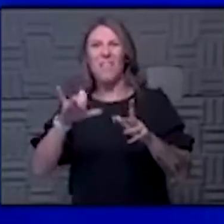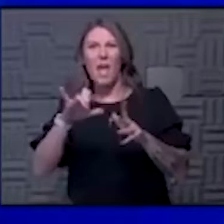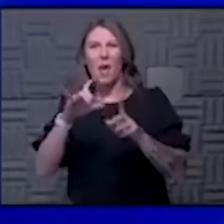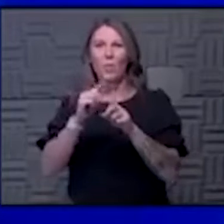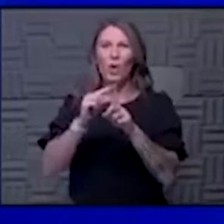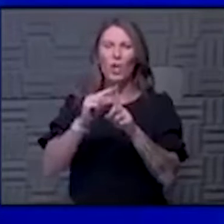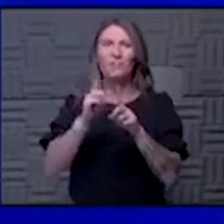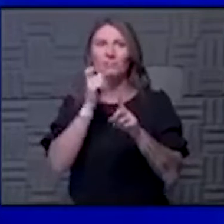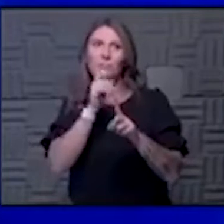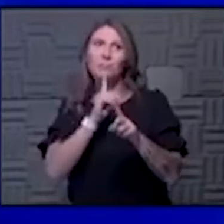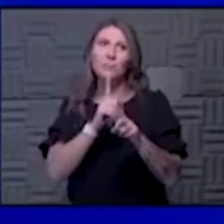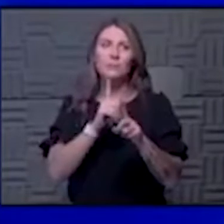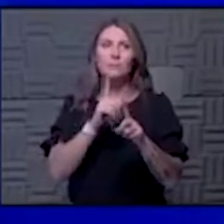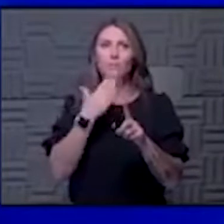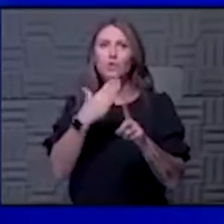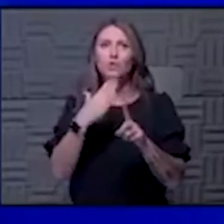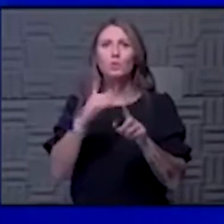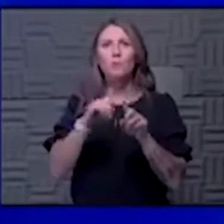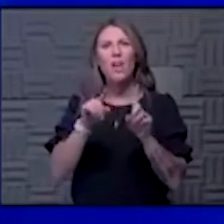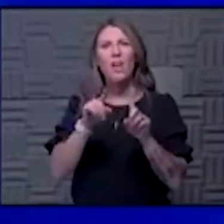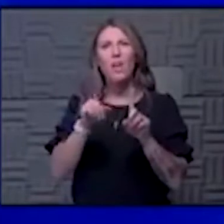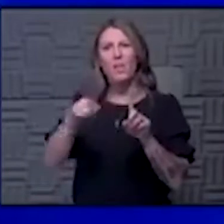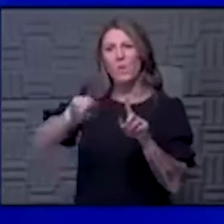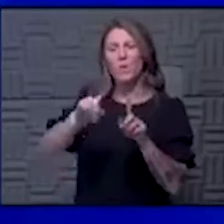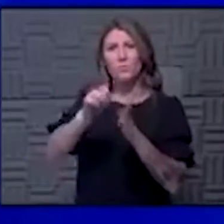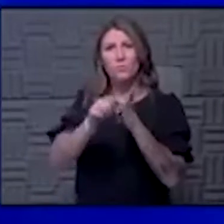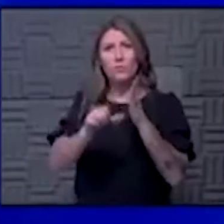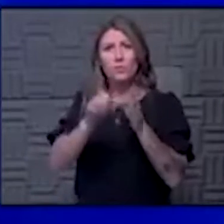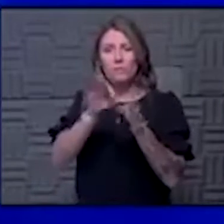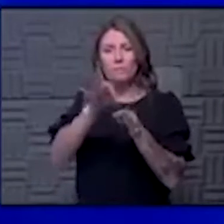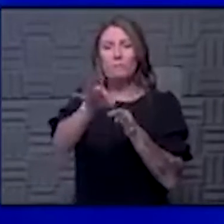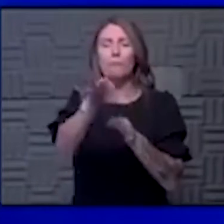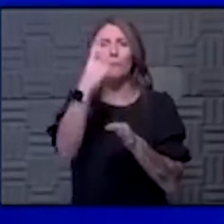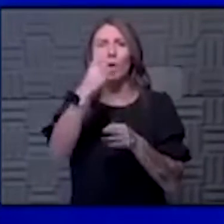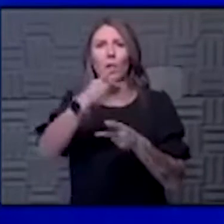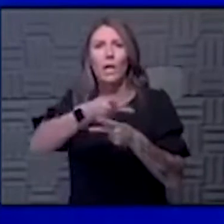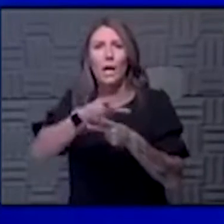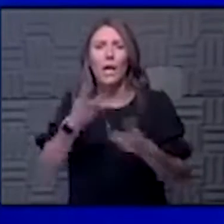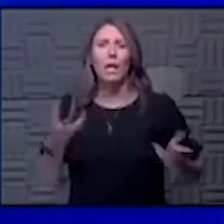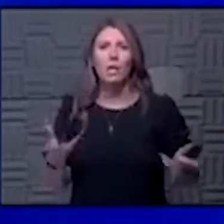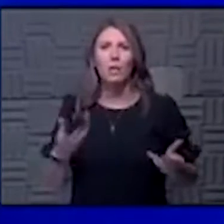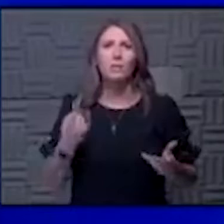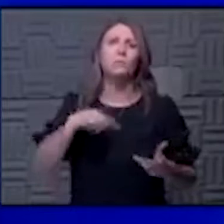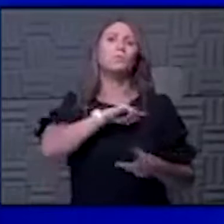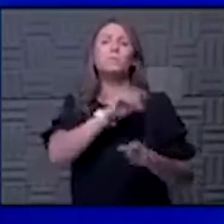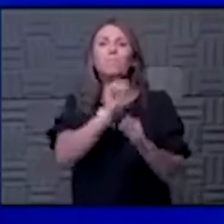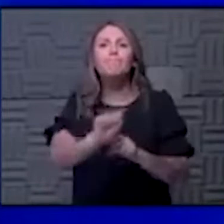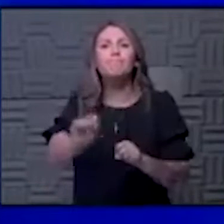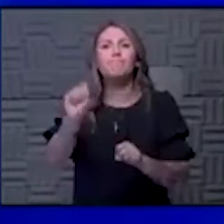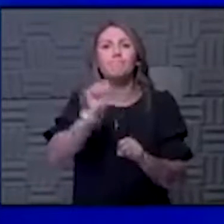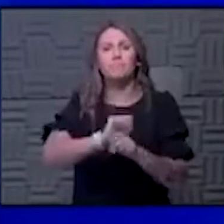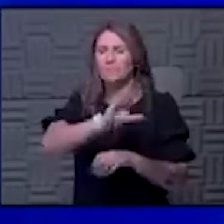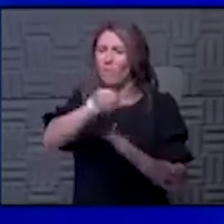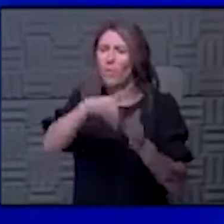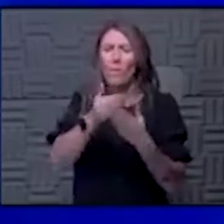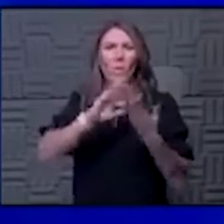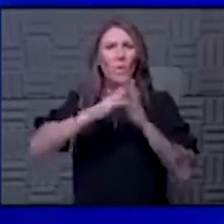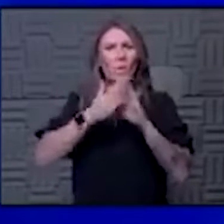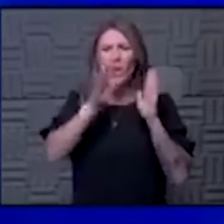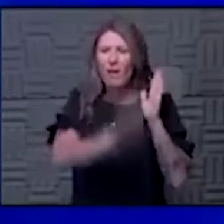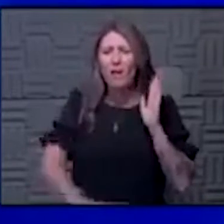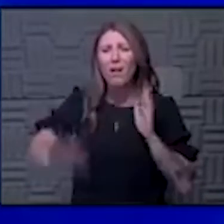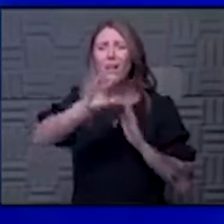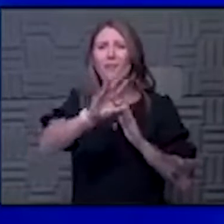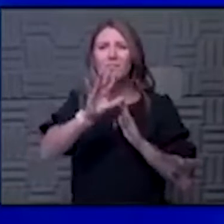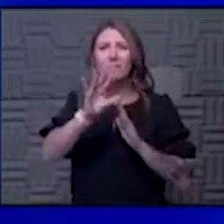delay. So that means we would be delaying people's care, and we really don't want to do that. So we're working hard across our entire community and our entire region